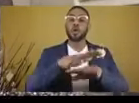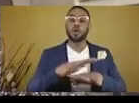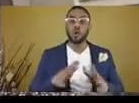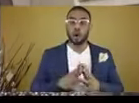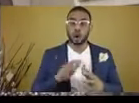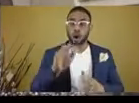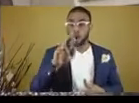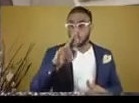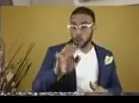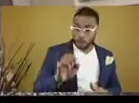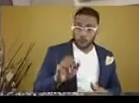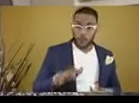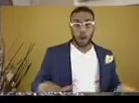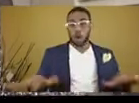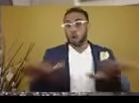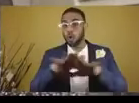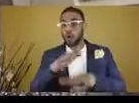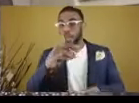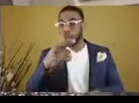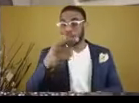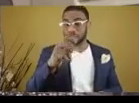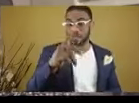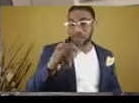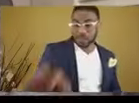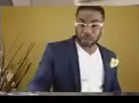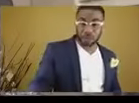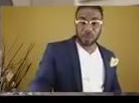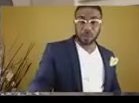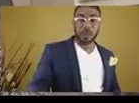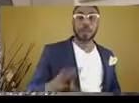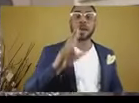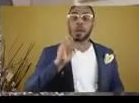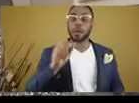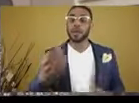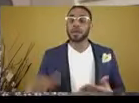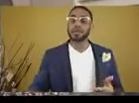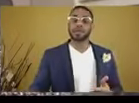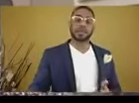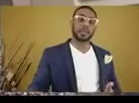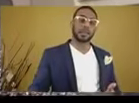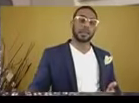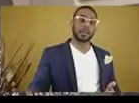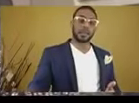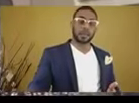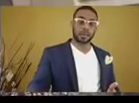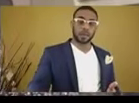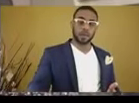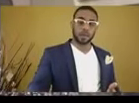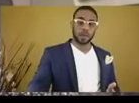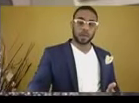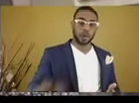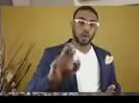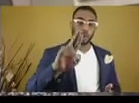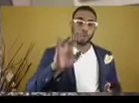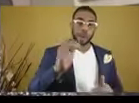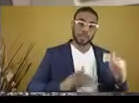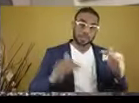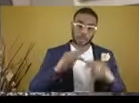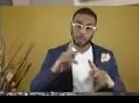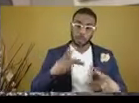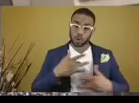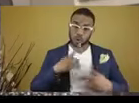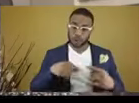race, across gender, it was racial justice, that people were concerned about